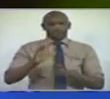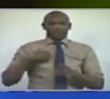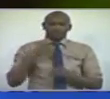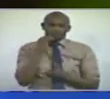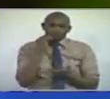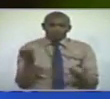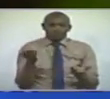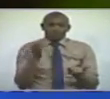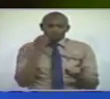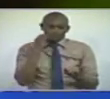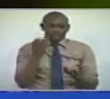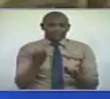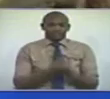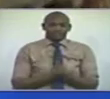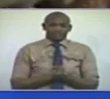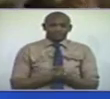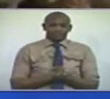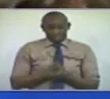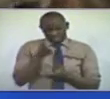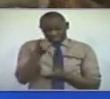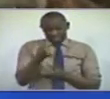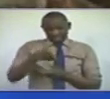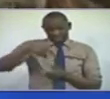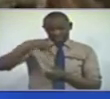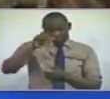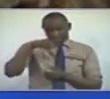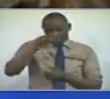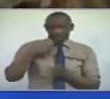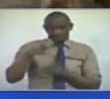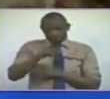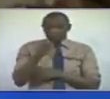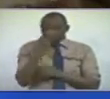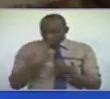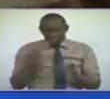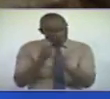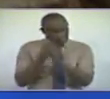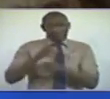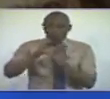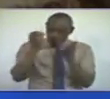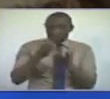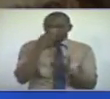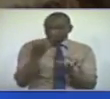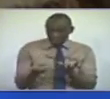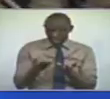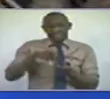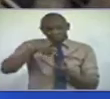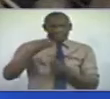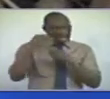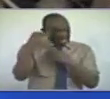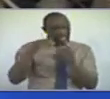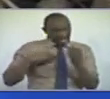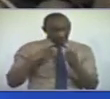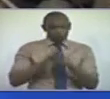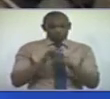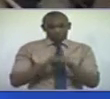other domestic requirements. Pulses form part of the local cuisine in many parts of the world and are a highly traded